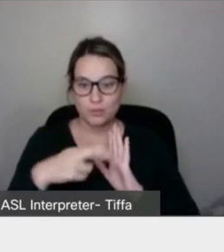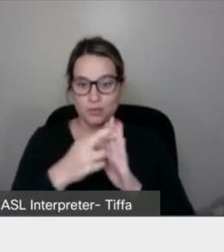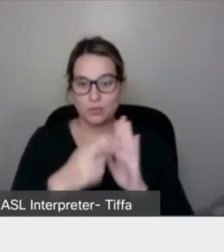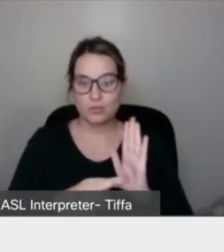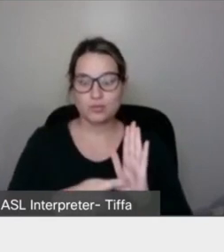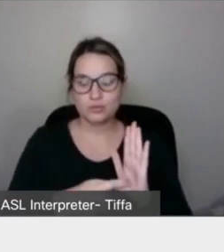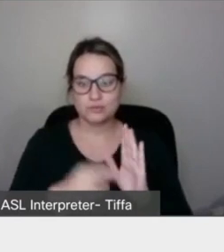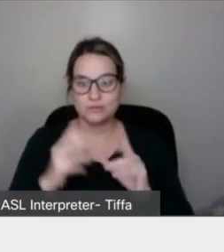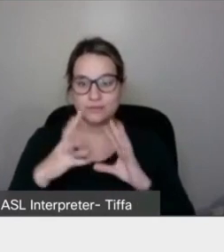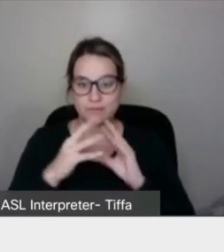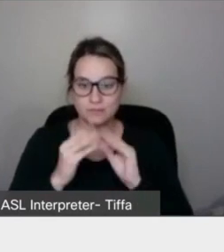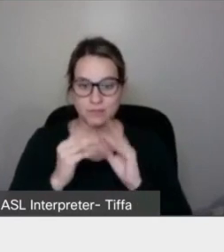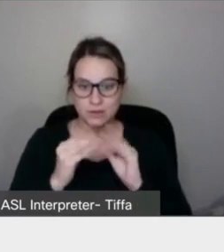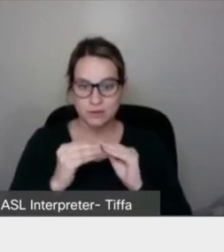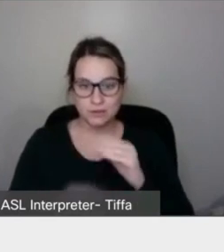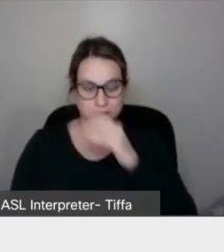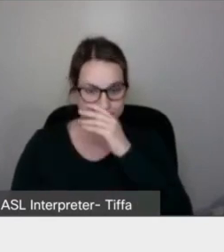meeting. Staff.